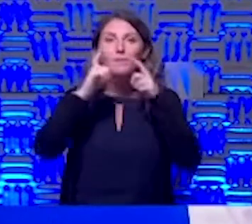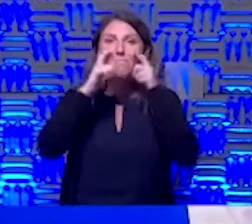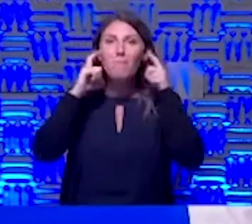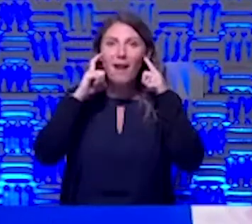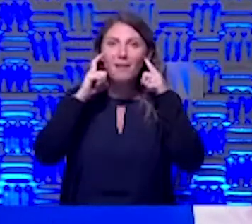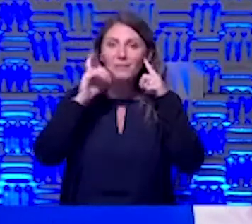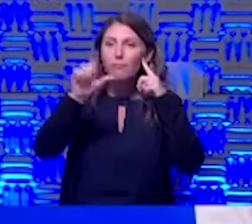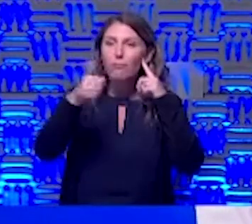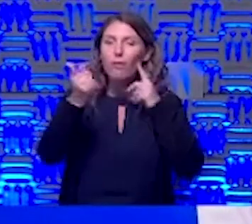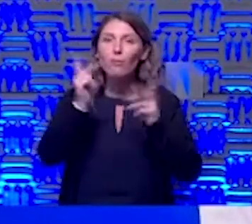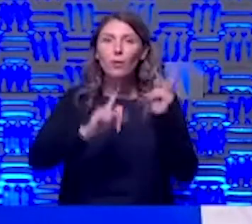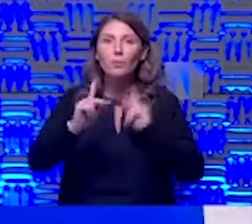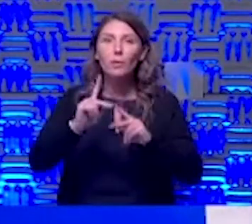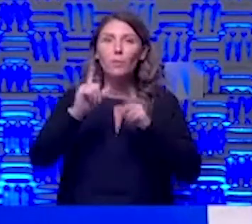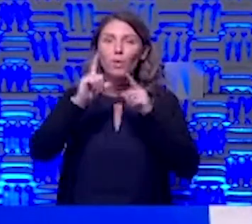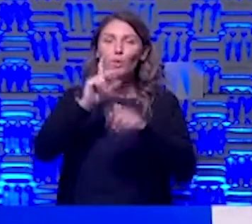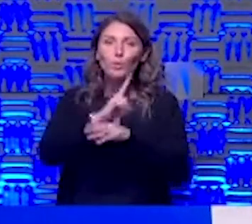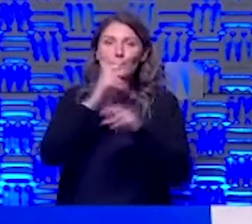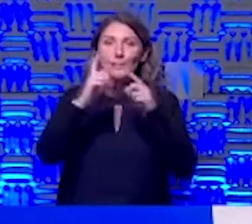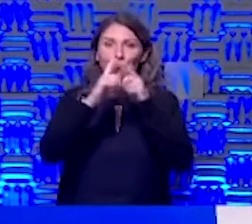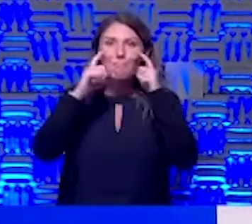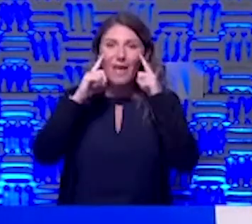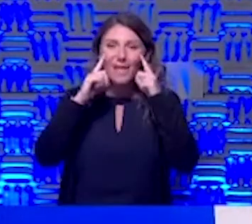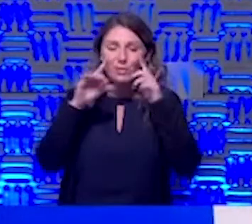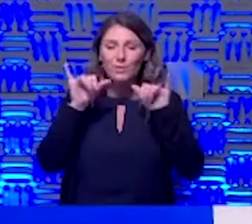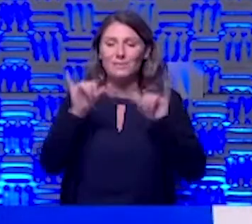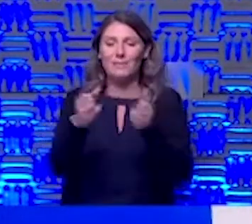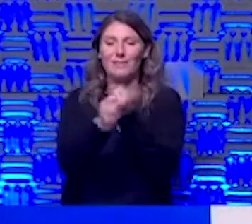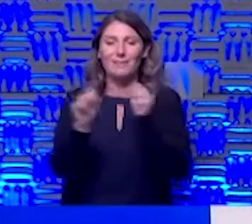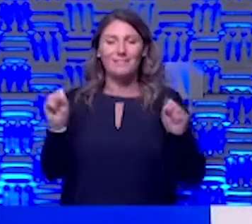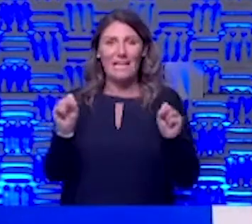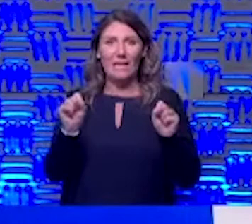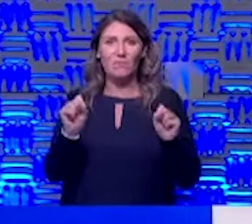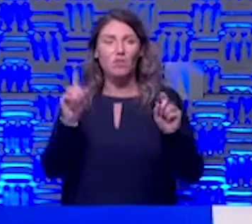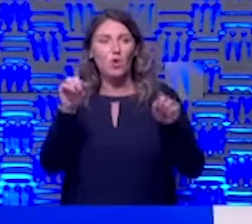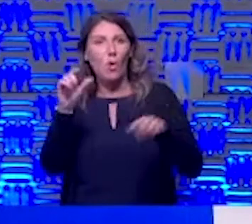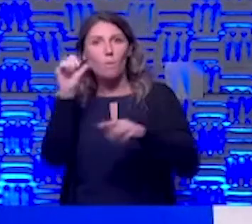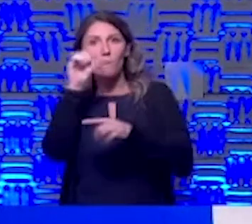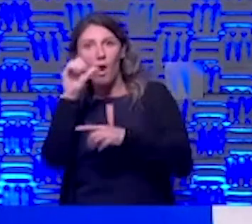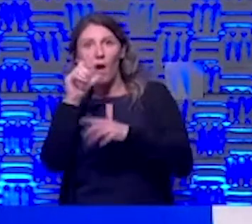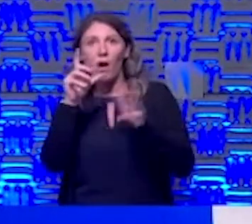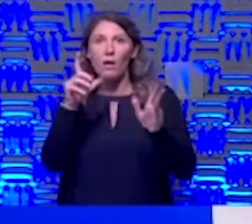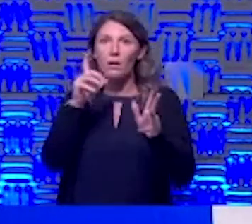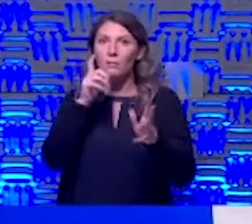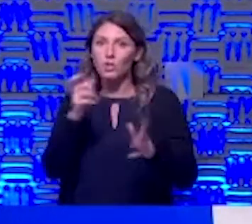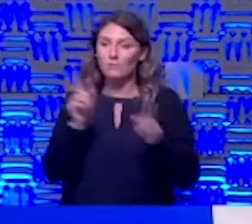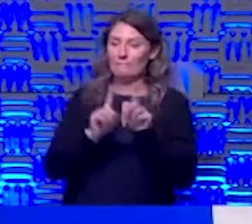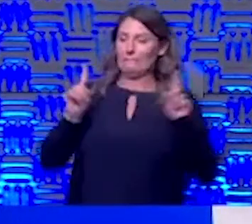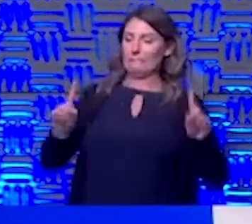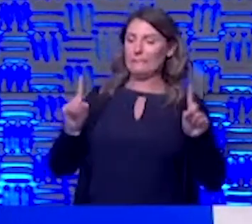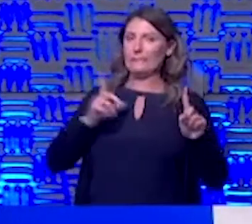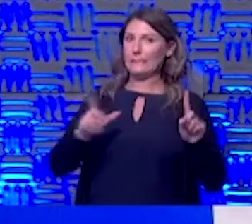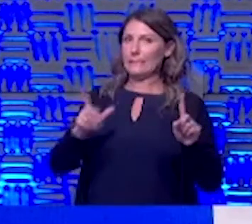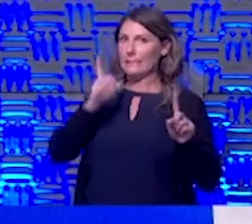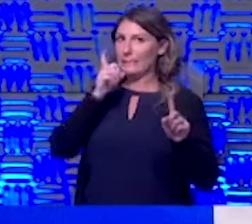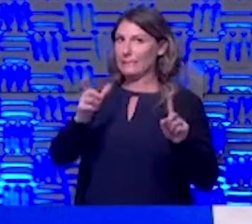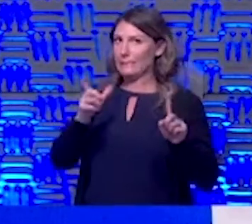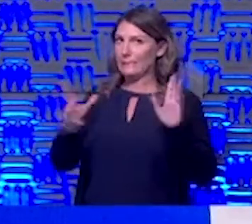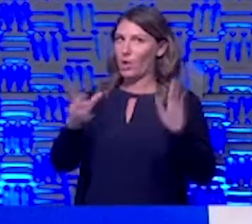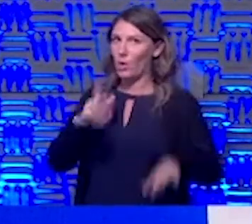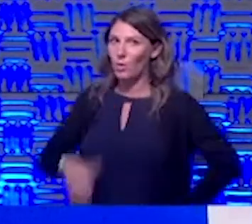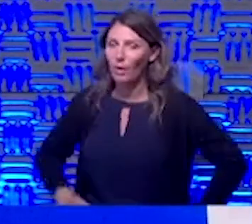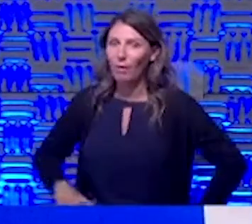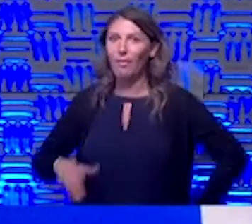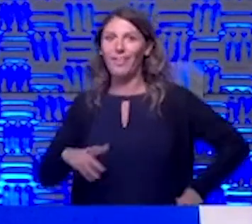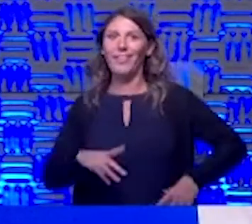if you do that, you can stay safe. You can even go to a bar and have a drink. One drink, don't get too close, don't lose your senses about you.